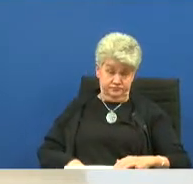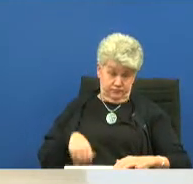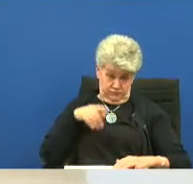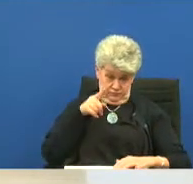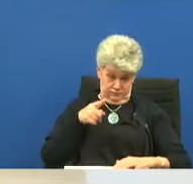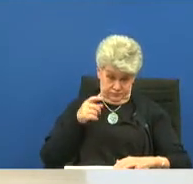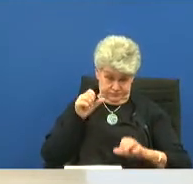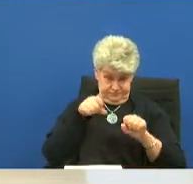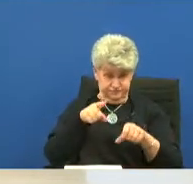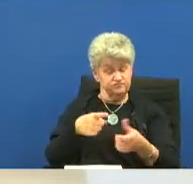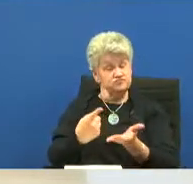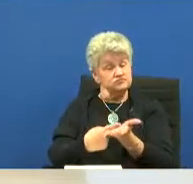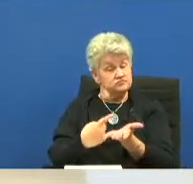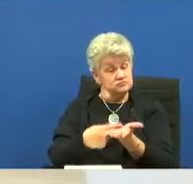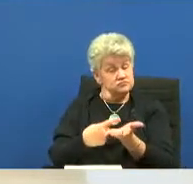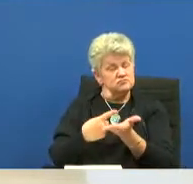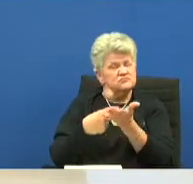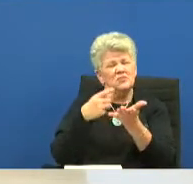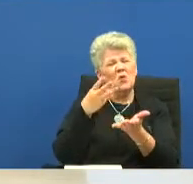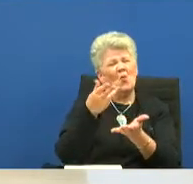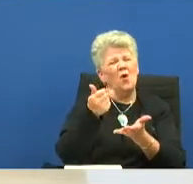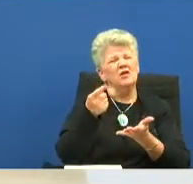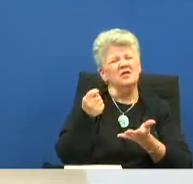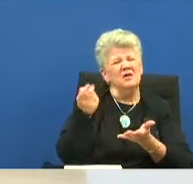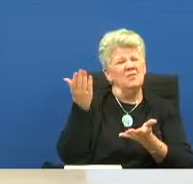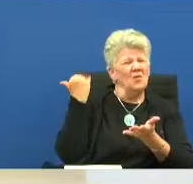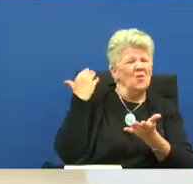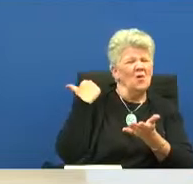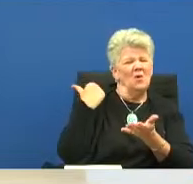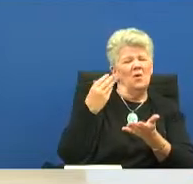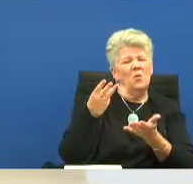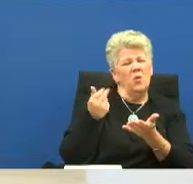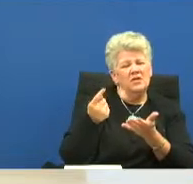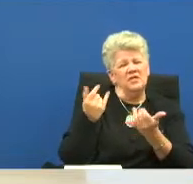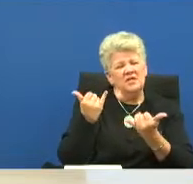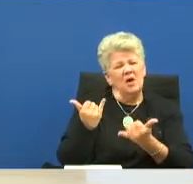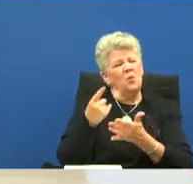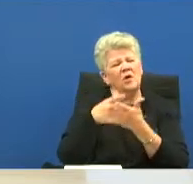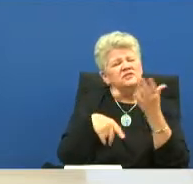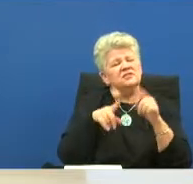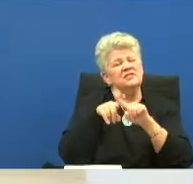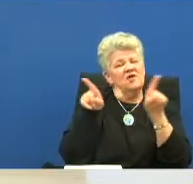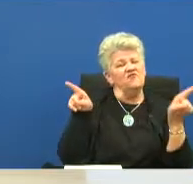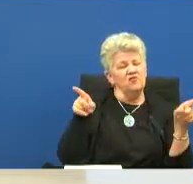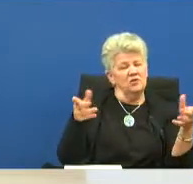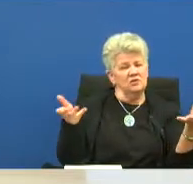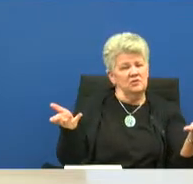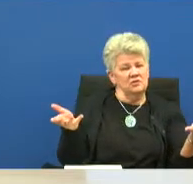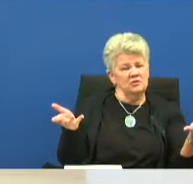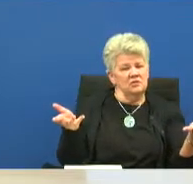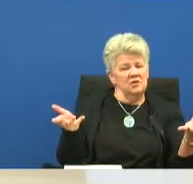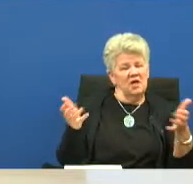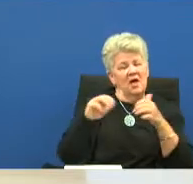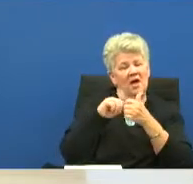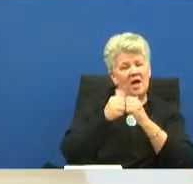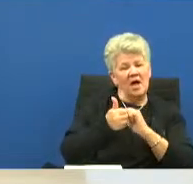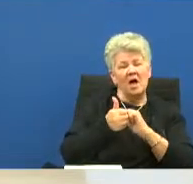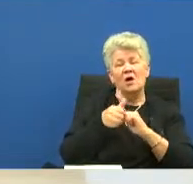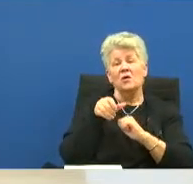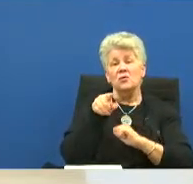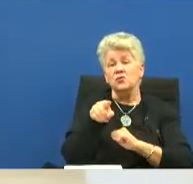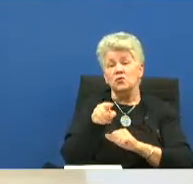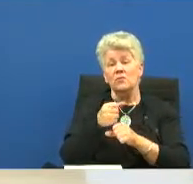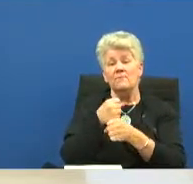of talk about, what it was before, what the investment is now? What are you going to do to make sure that